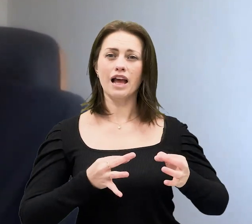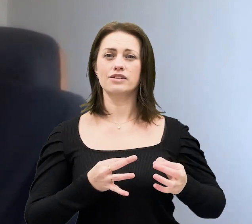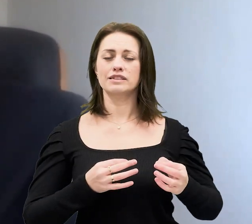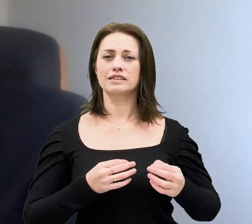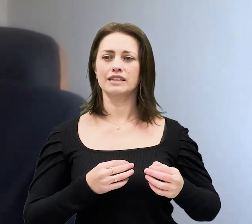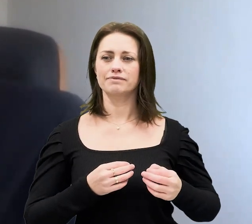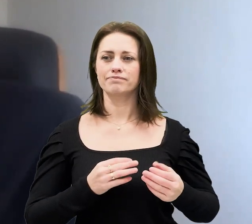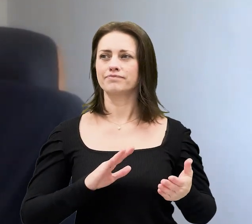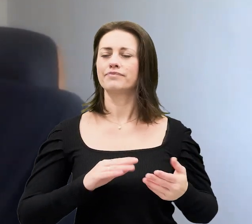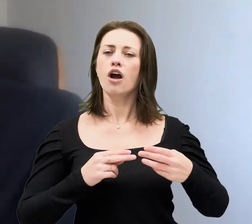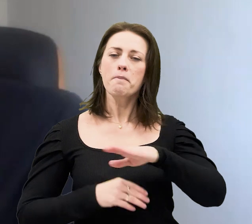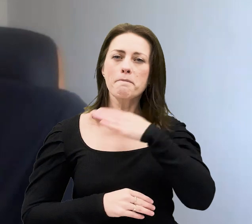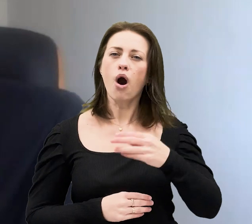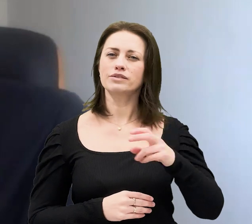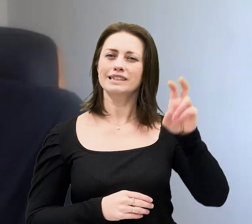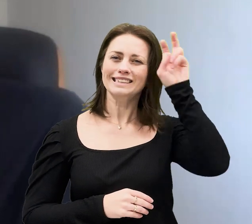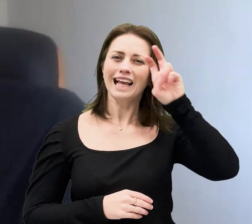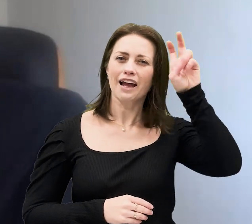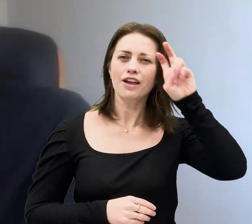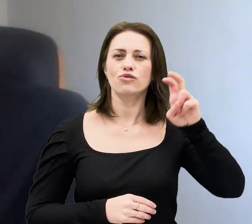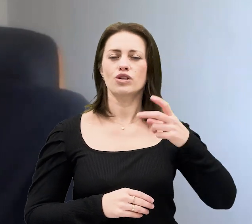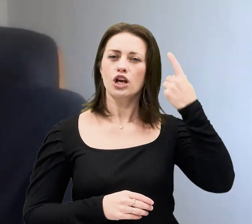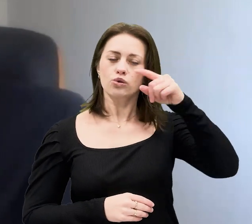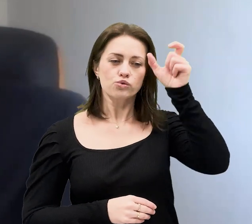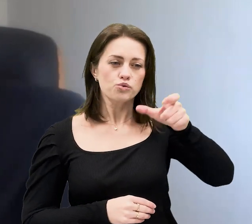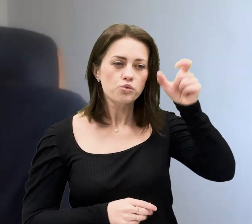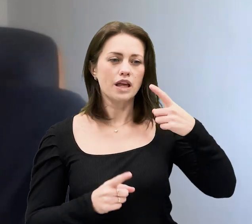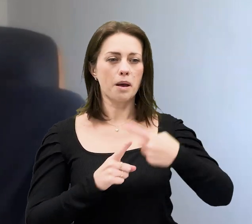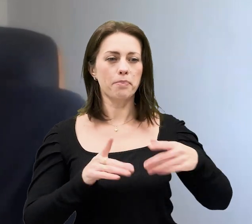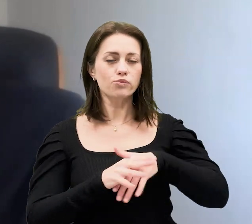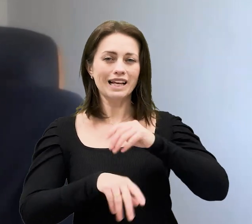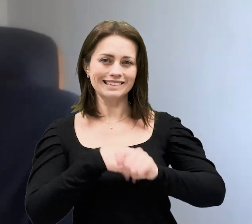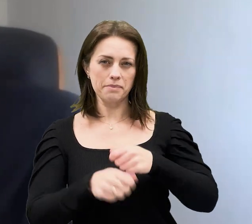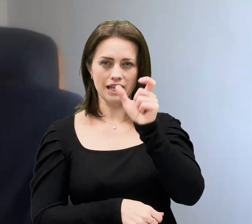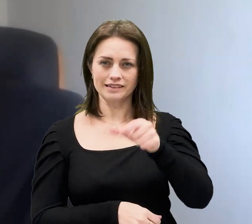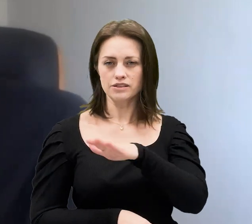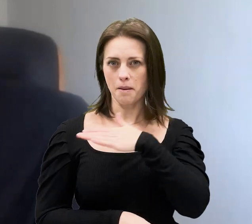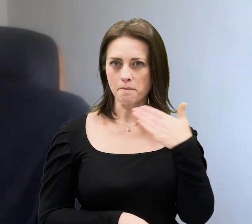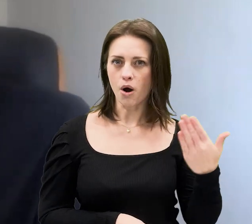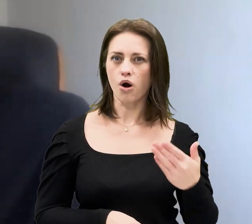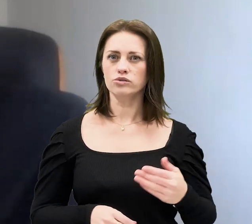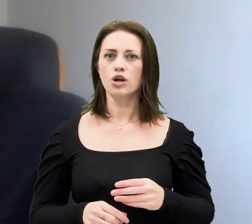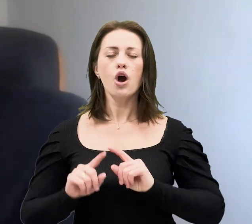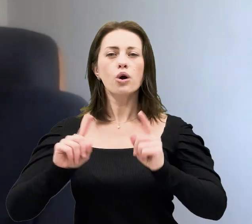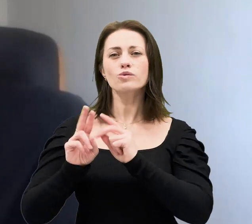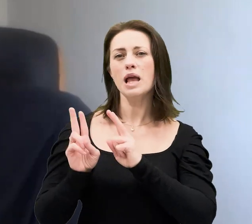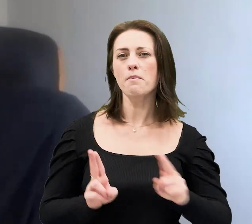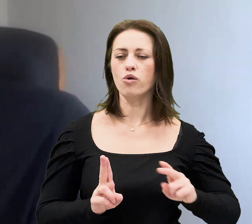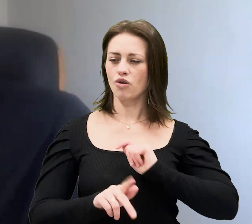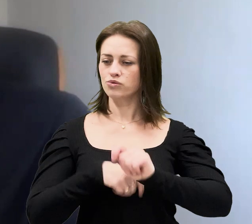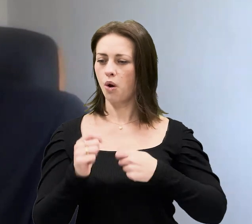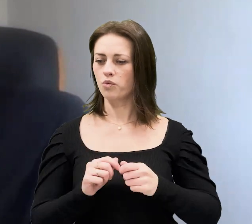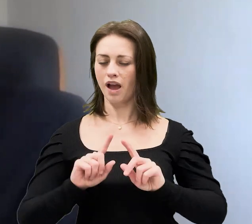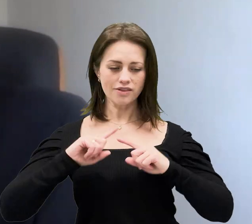other institutions. So here we have an opportunity to create that space more, which connects our students and staff,